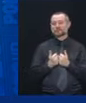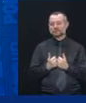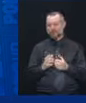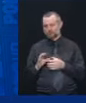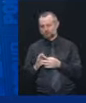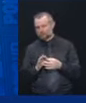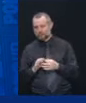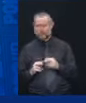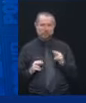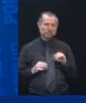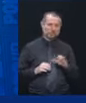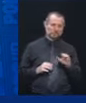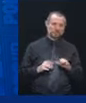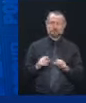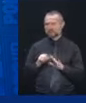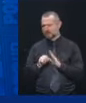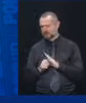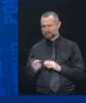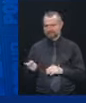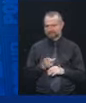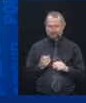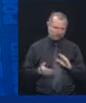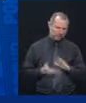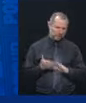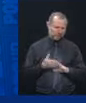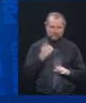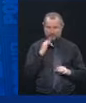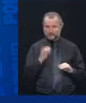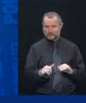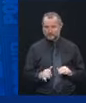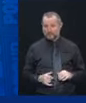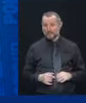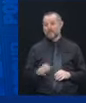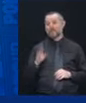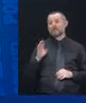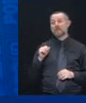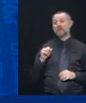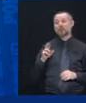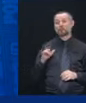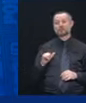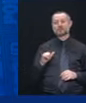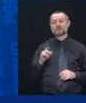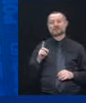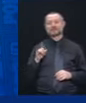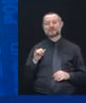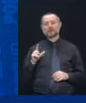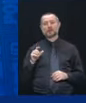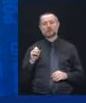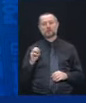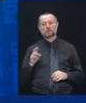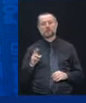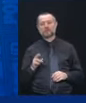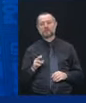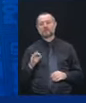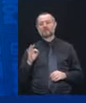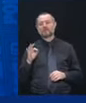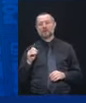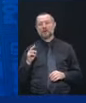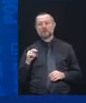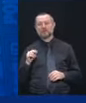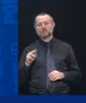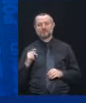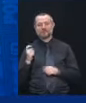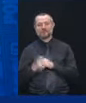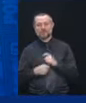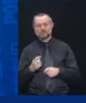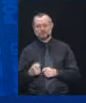agency, and the Barry Diller Foundation, which has created an architectural marvel, and